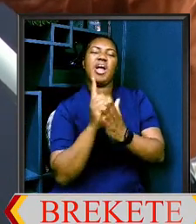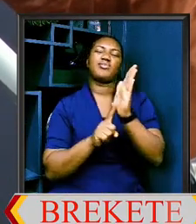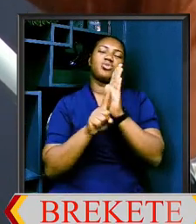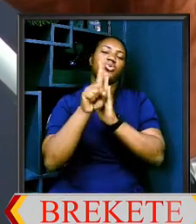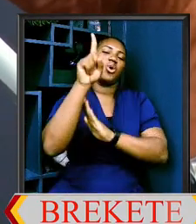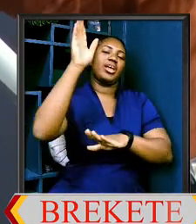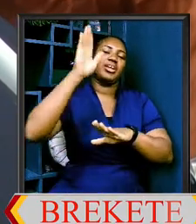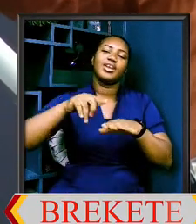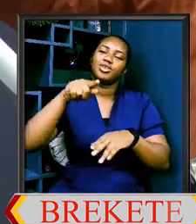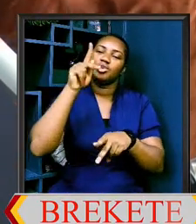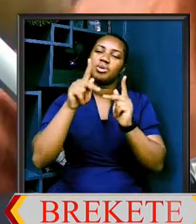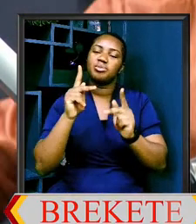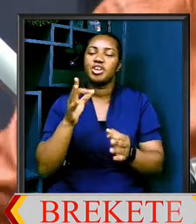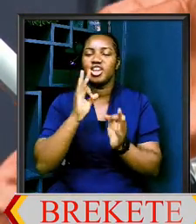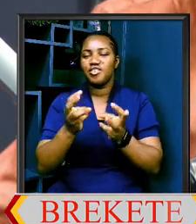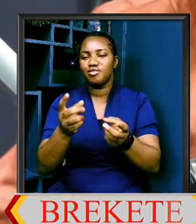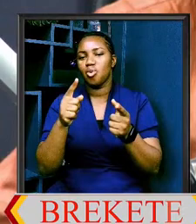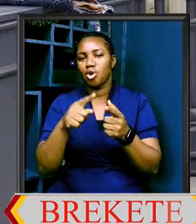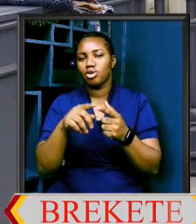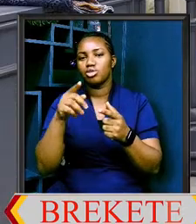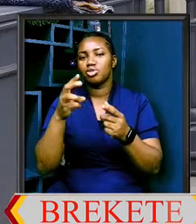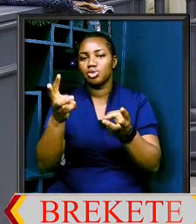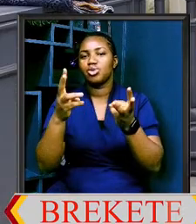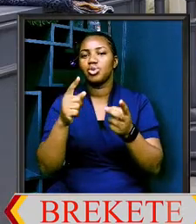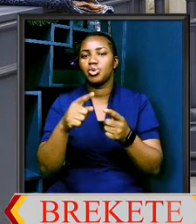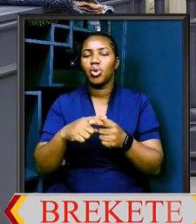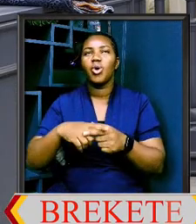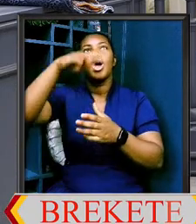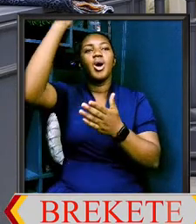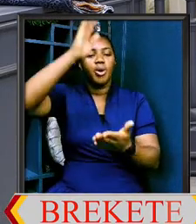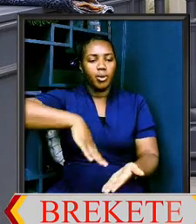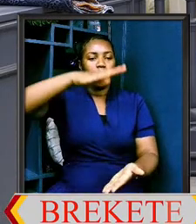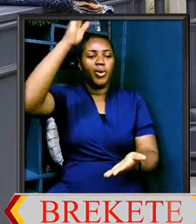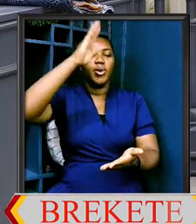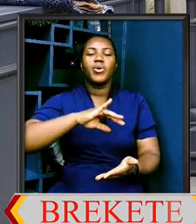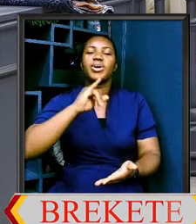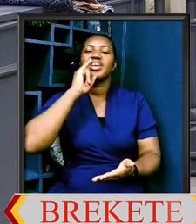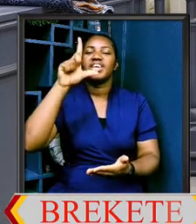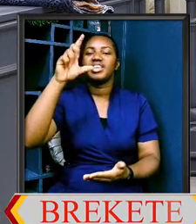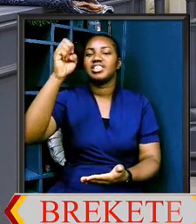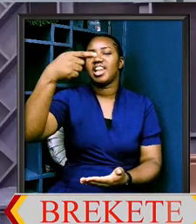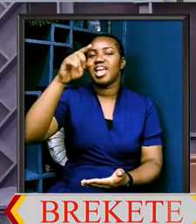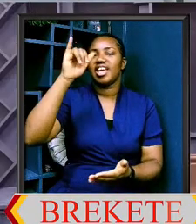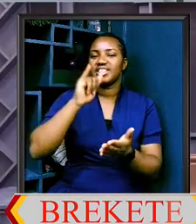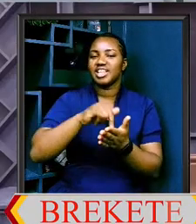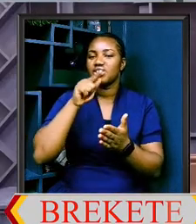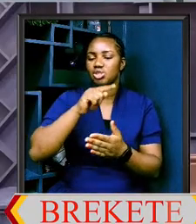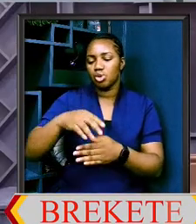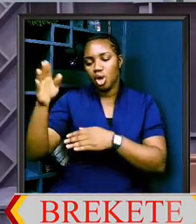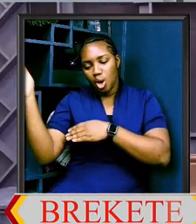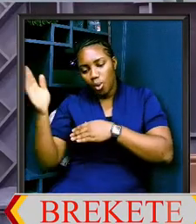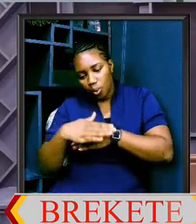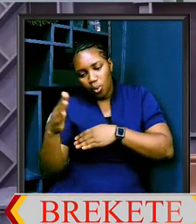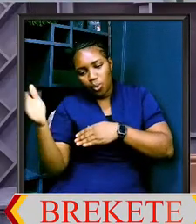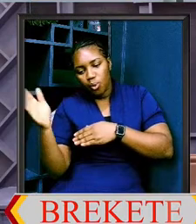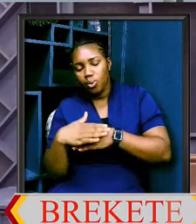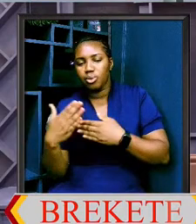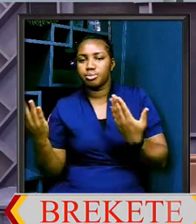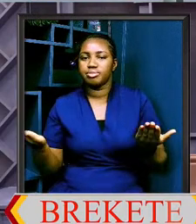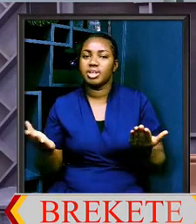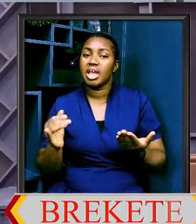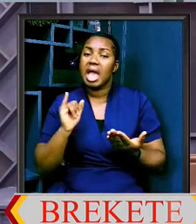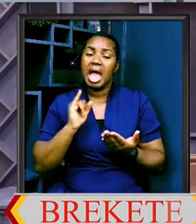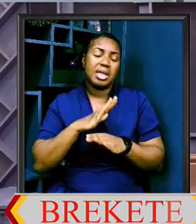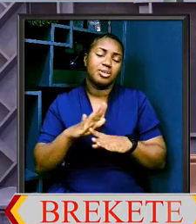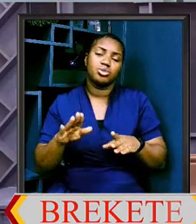una. If una one blow fan now, na in leg una will go blow. Yes, sir. That is if what you they talk not true. Yes, sir. I'm not trying